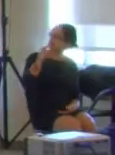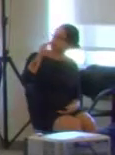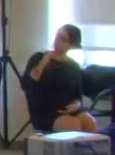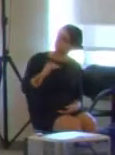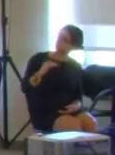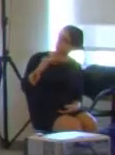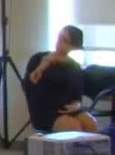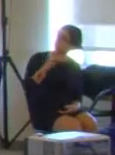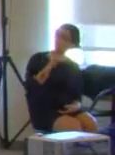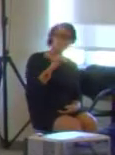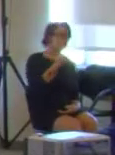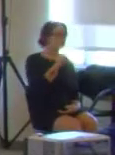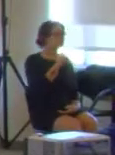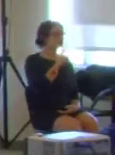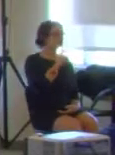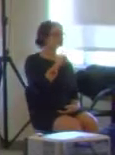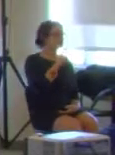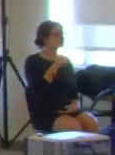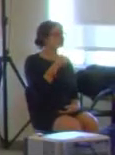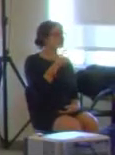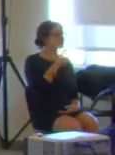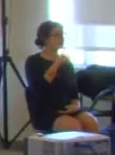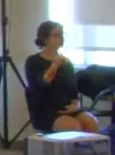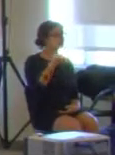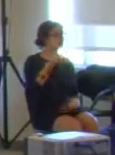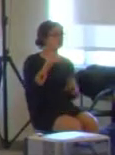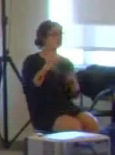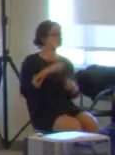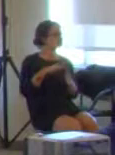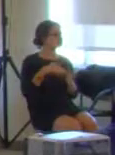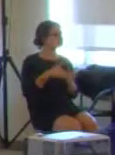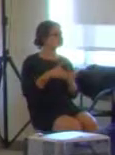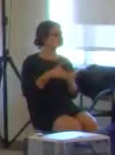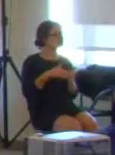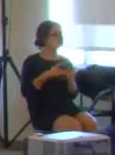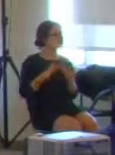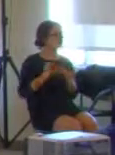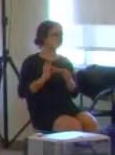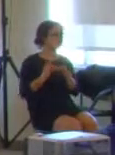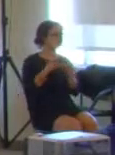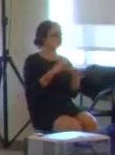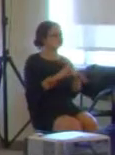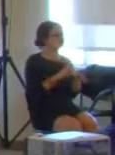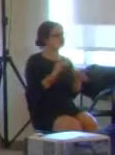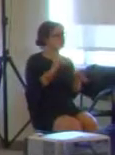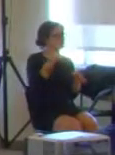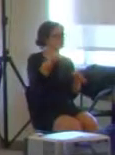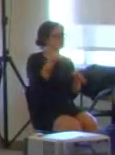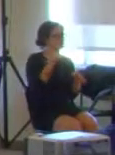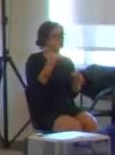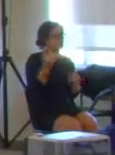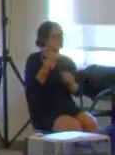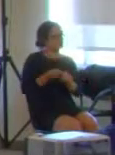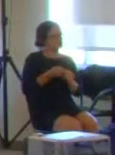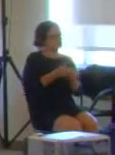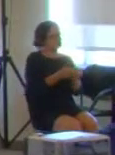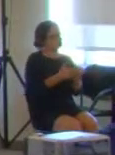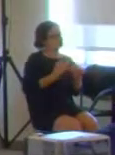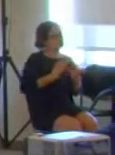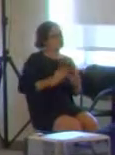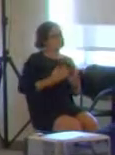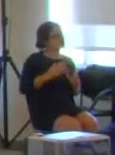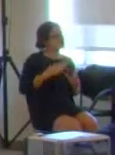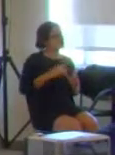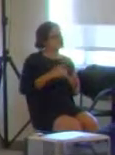Individualized and person-centered is really a continuation of that concept, that every client has a different set